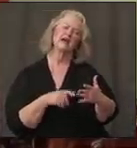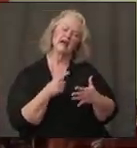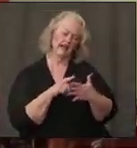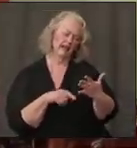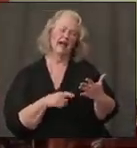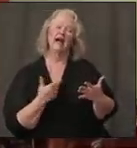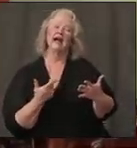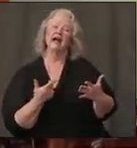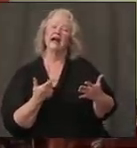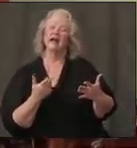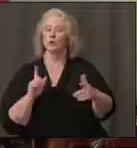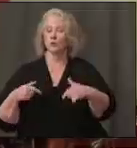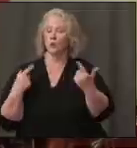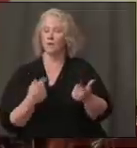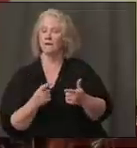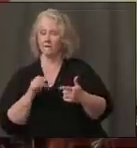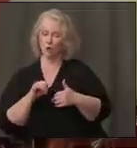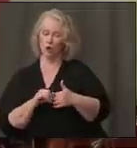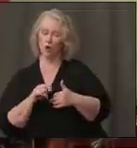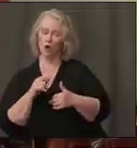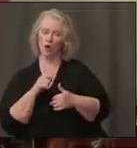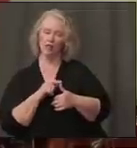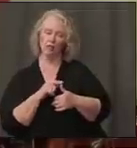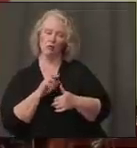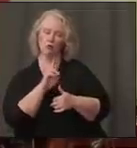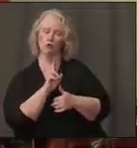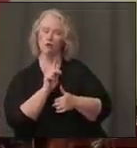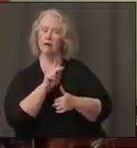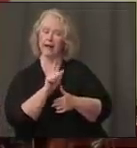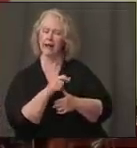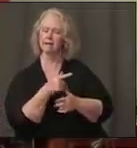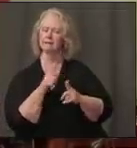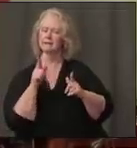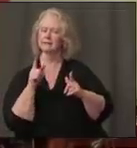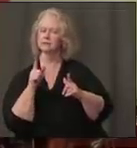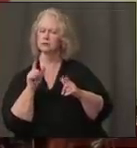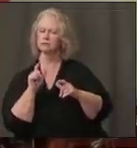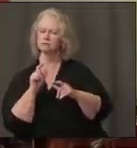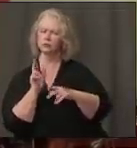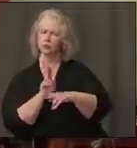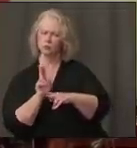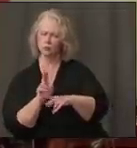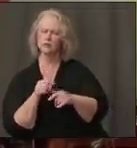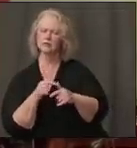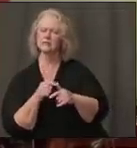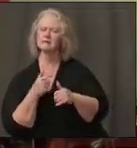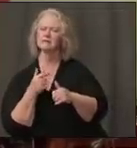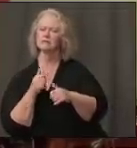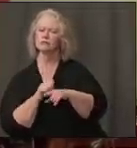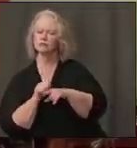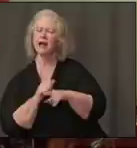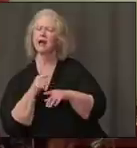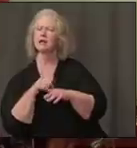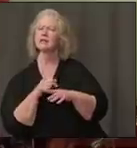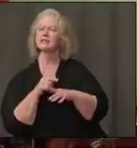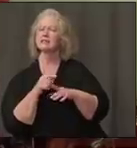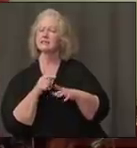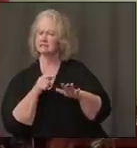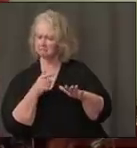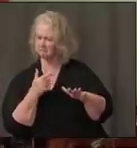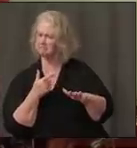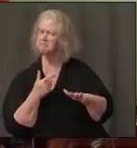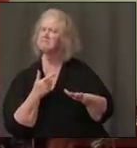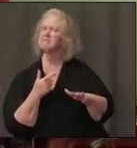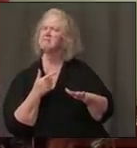humans have been the RNA vaccines because they're easy to produce, don't have a lot of safety concerns. Yesterday,